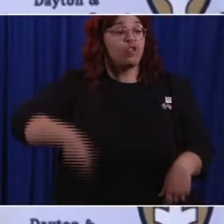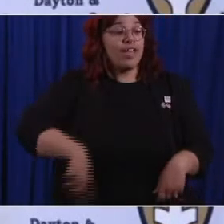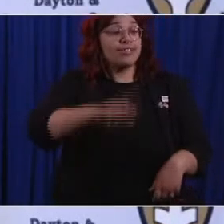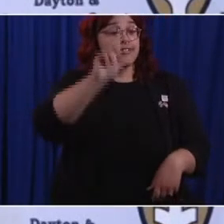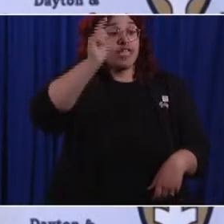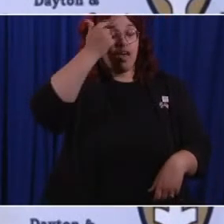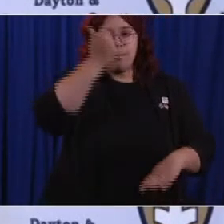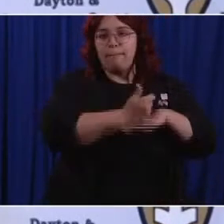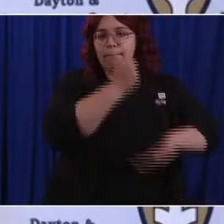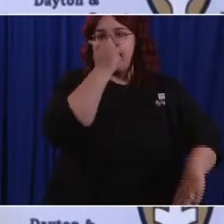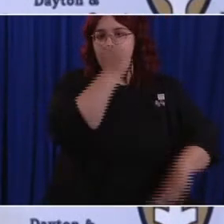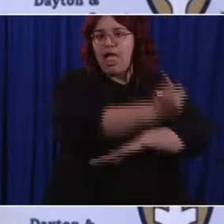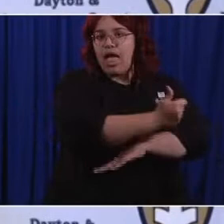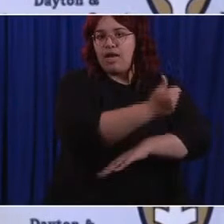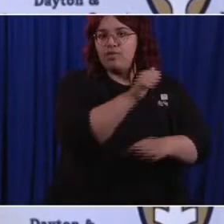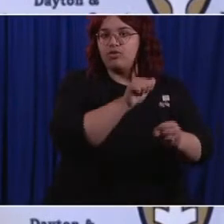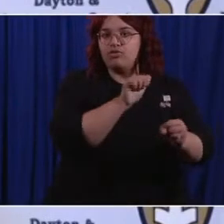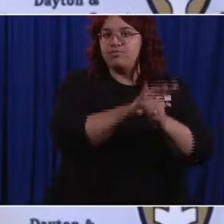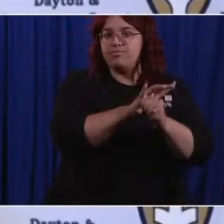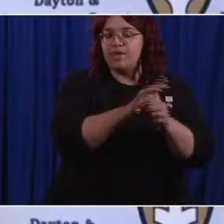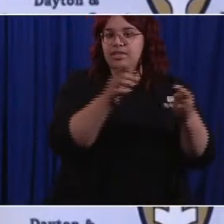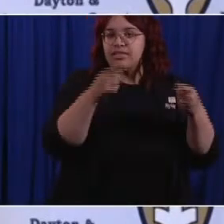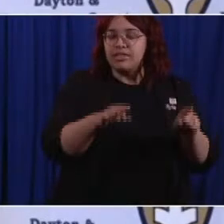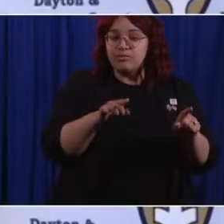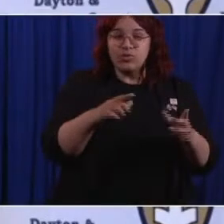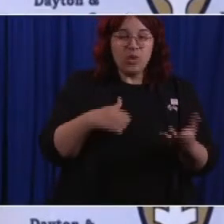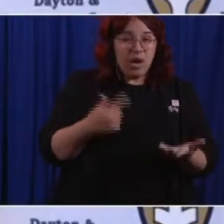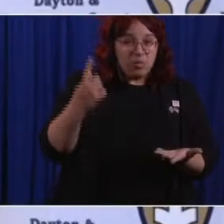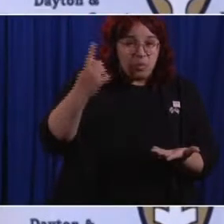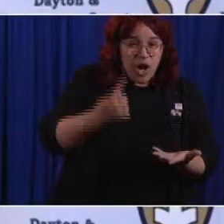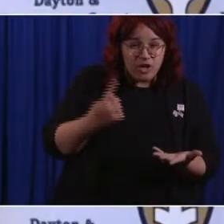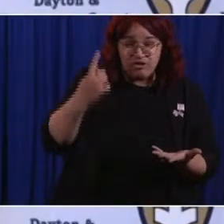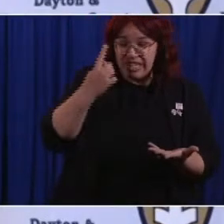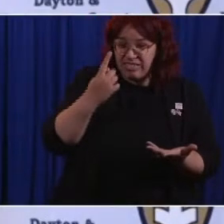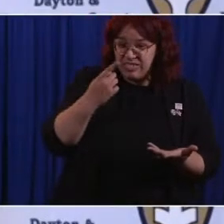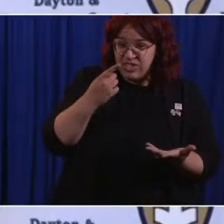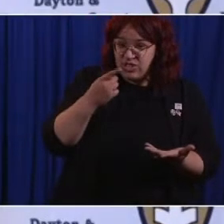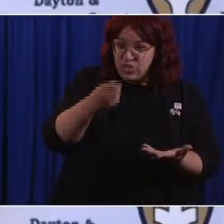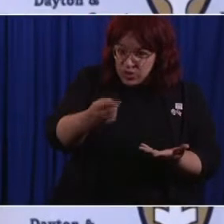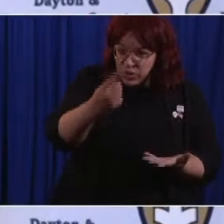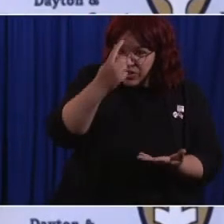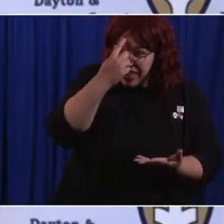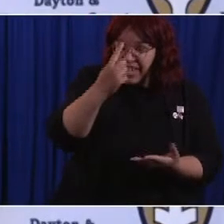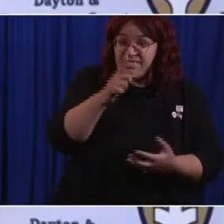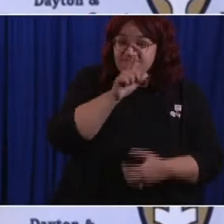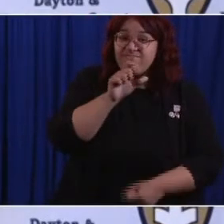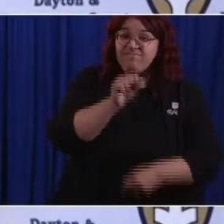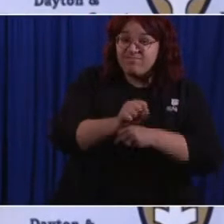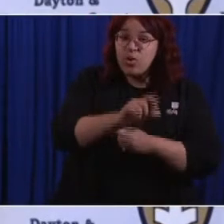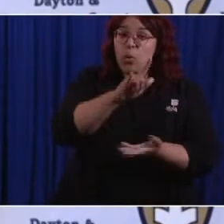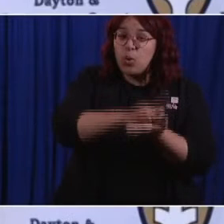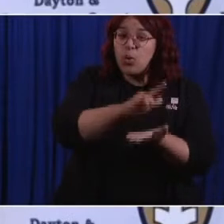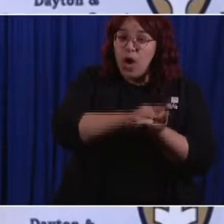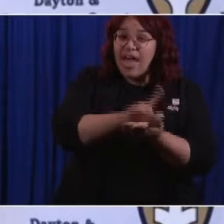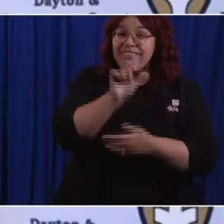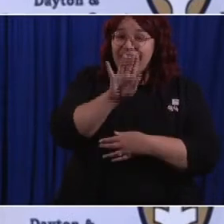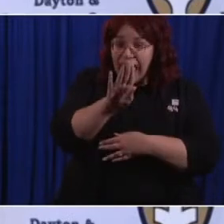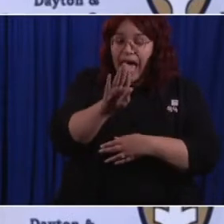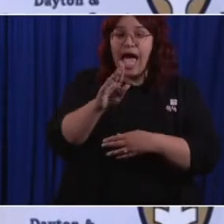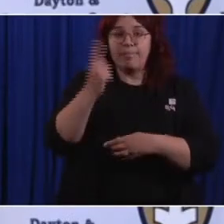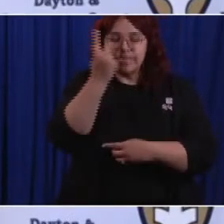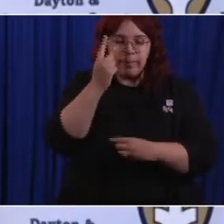by that he means he agrees with Dr. Redfield that the coronavirus came out of a Wuhan lab, or